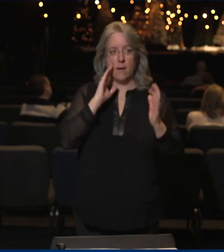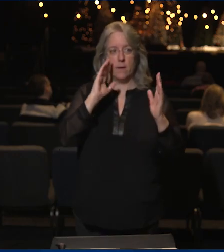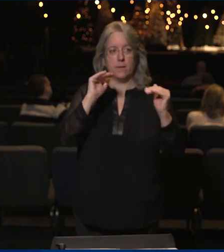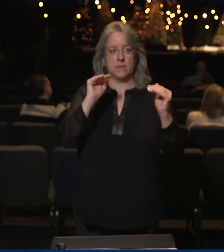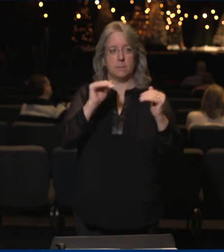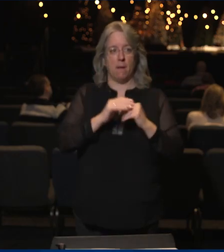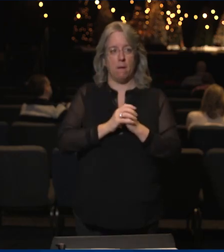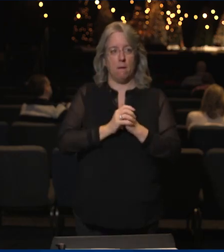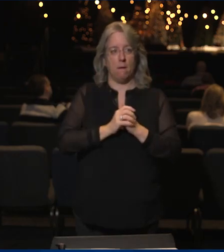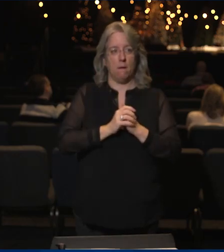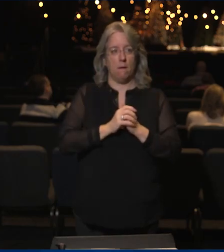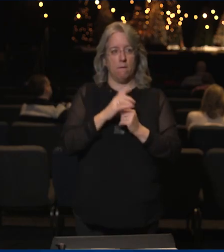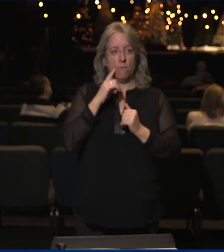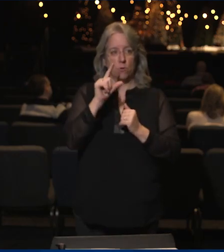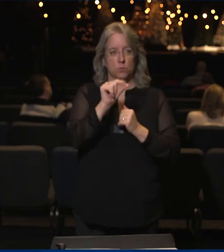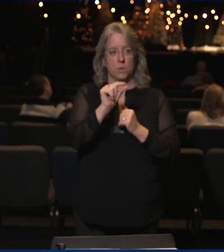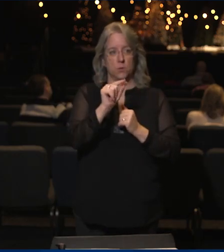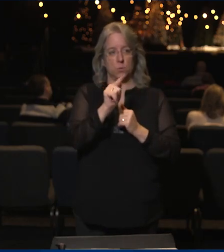Just think for a moment.